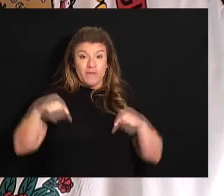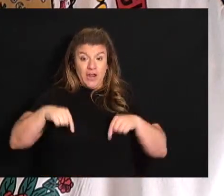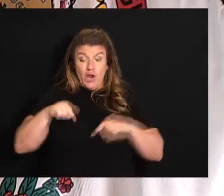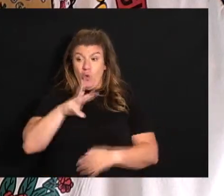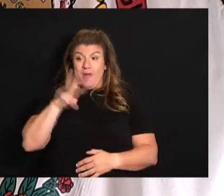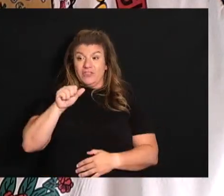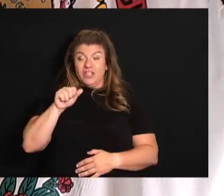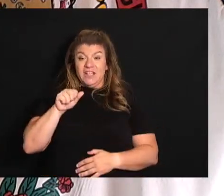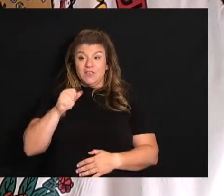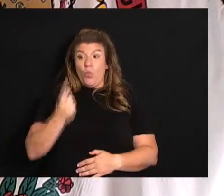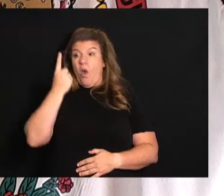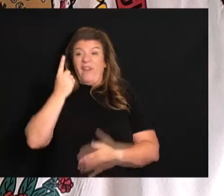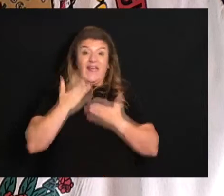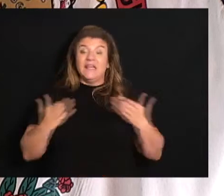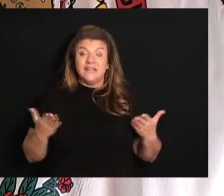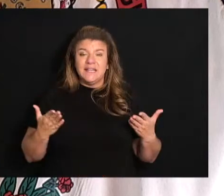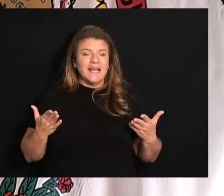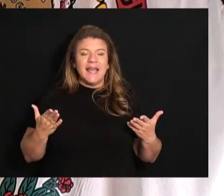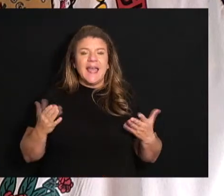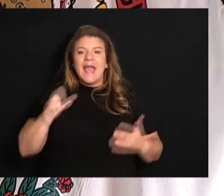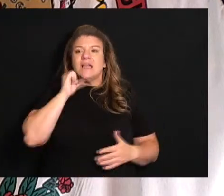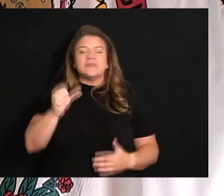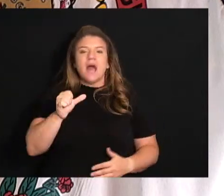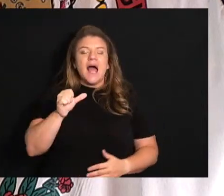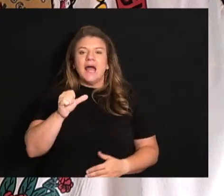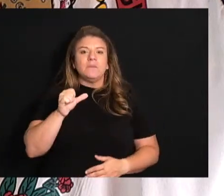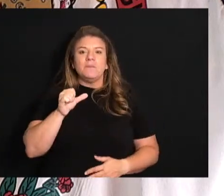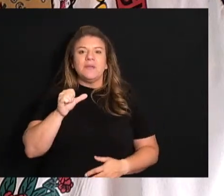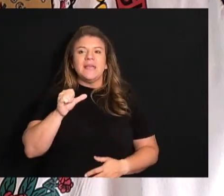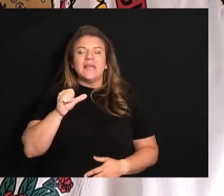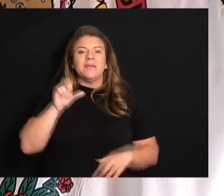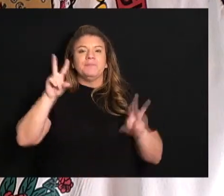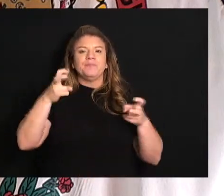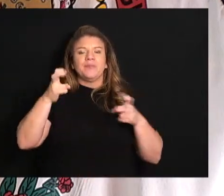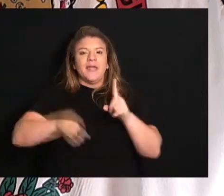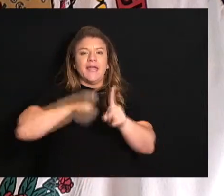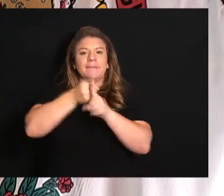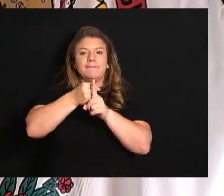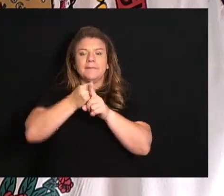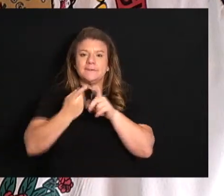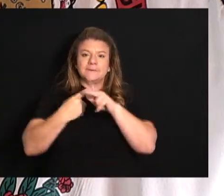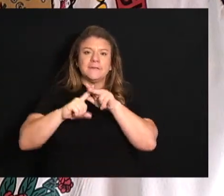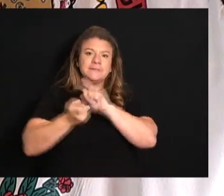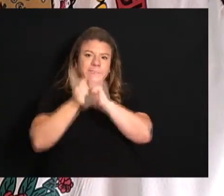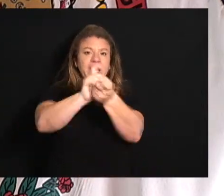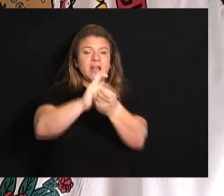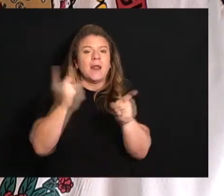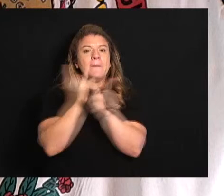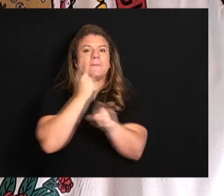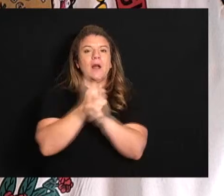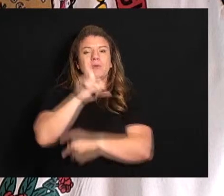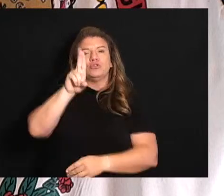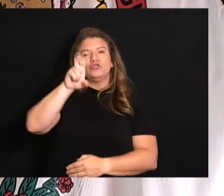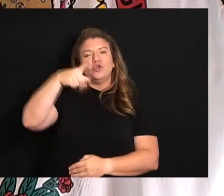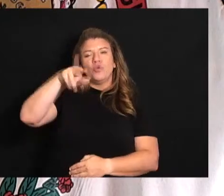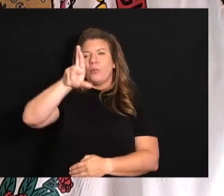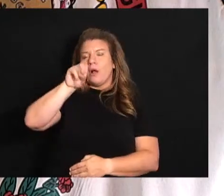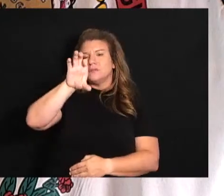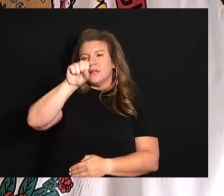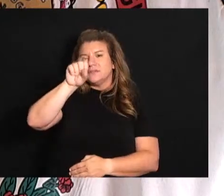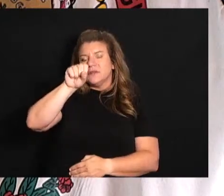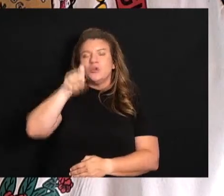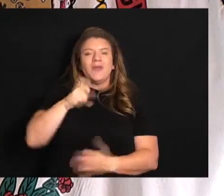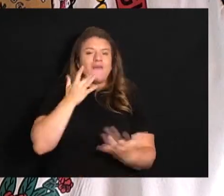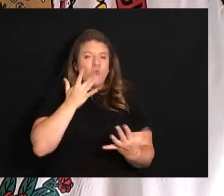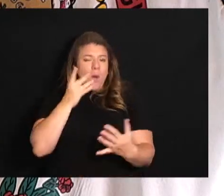thing, and that is not being invaded upon, and we have proper due process. So let's just